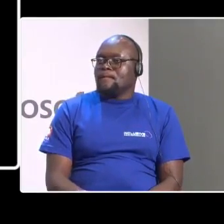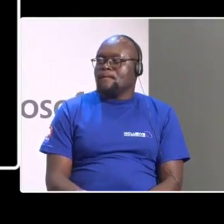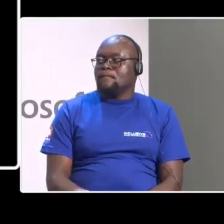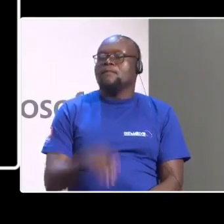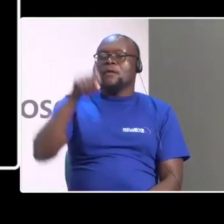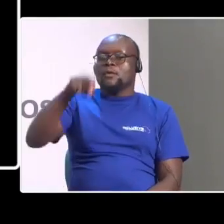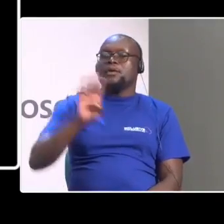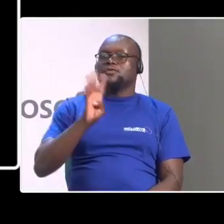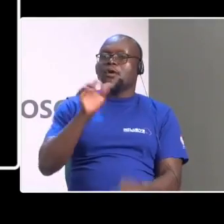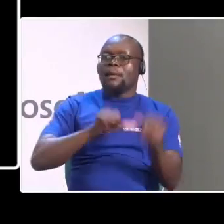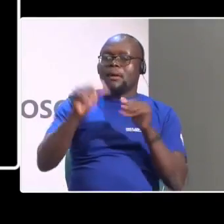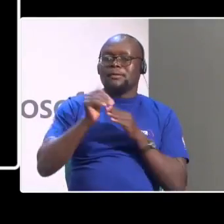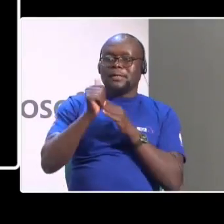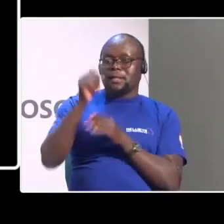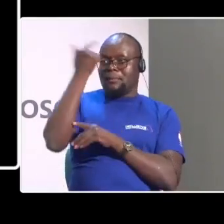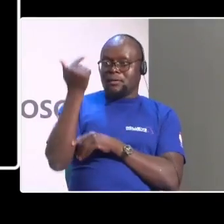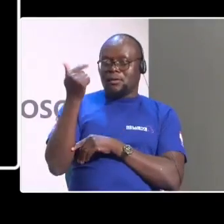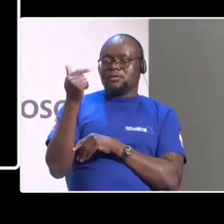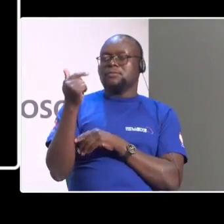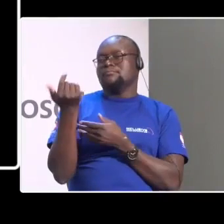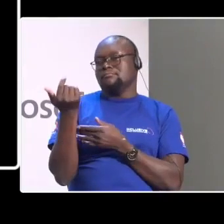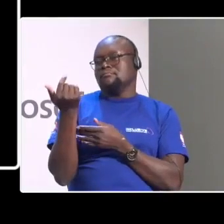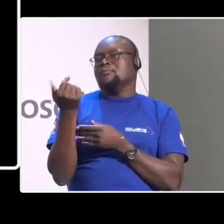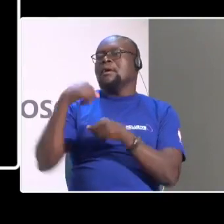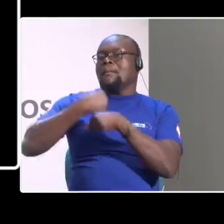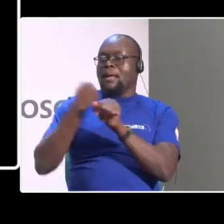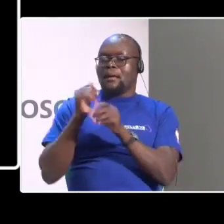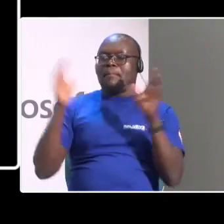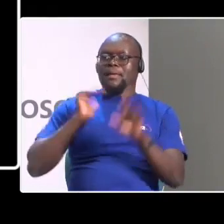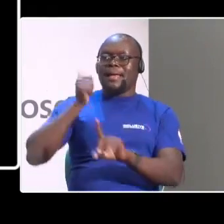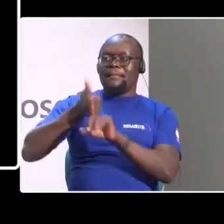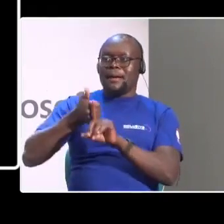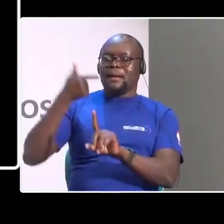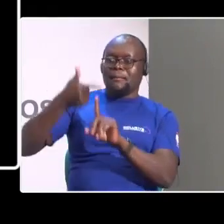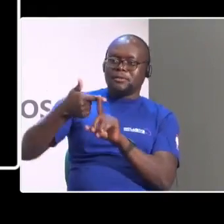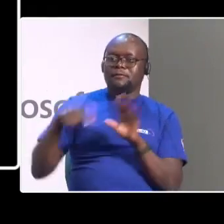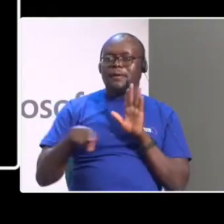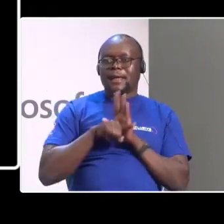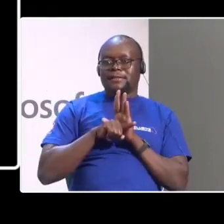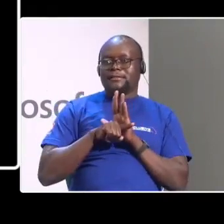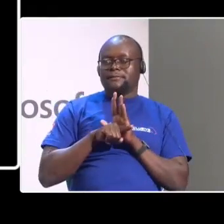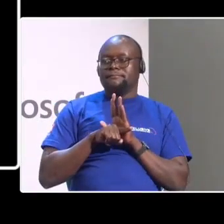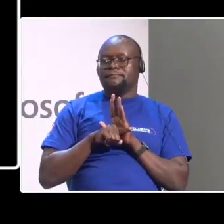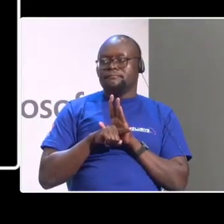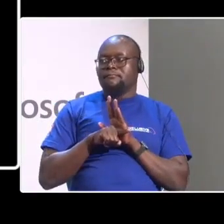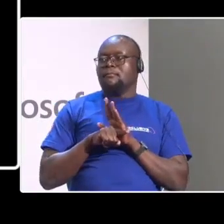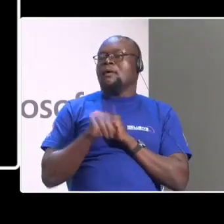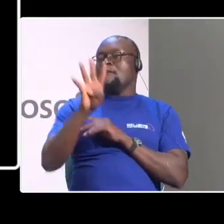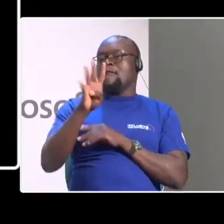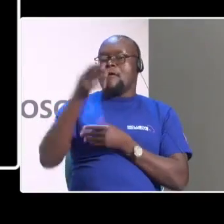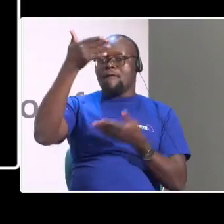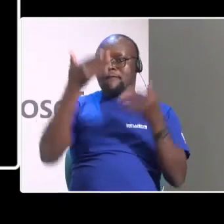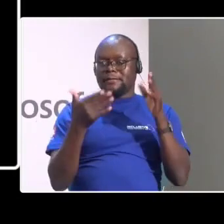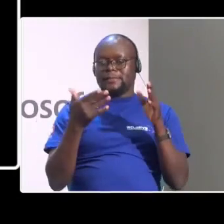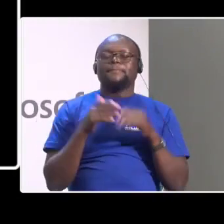And we need to talk about leadership because small numbers here make a big impact, positive or negative. On screen are 4 faces,